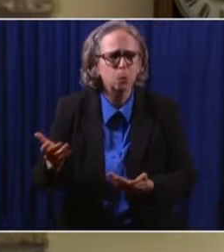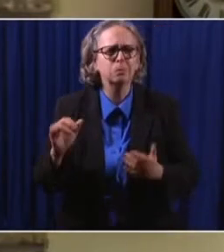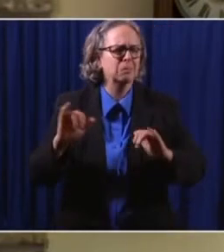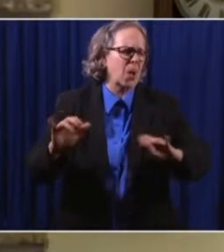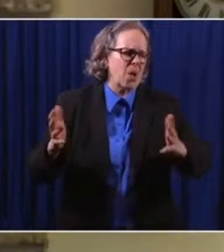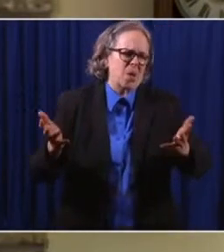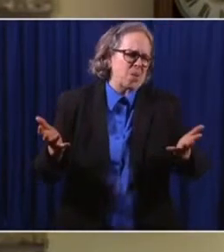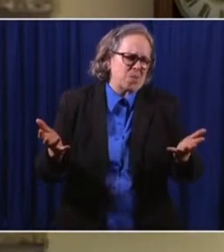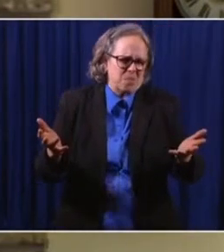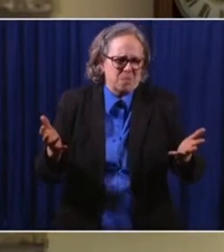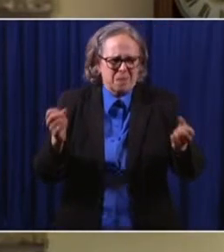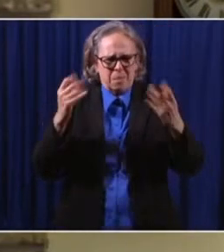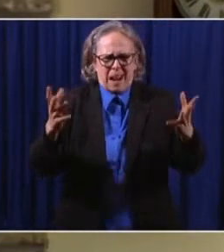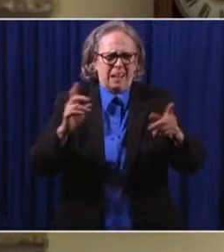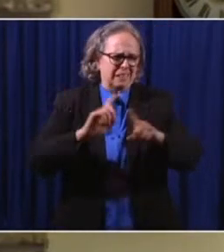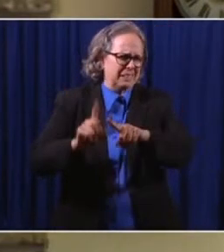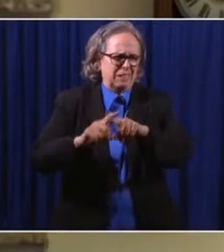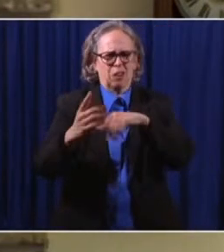different counties,